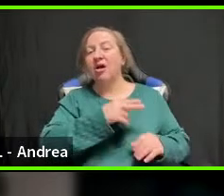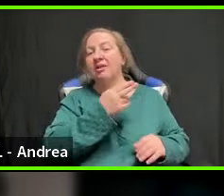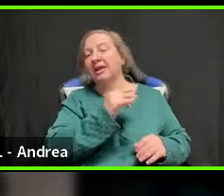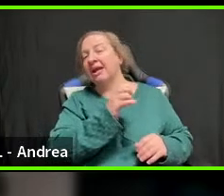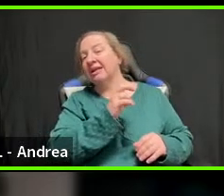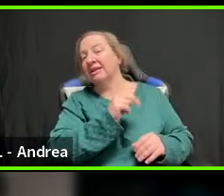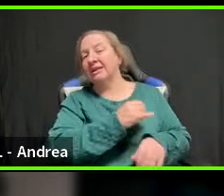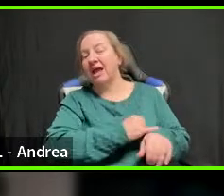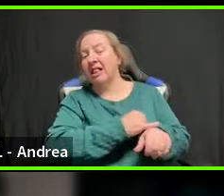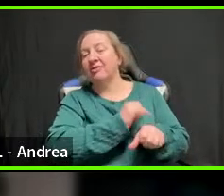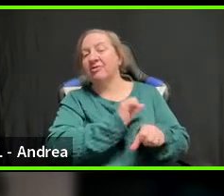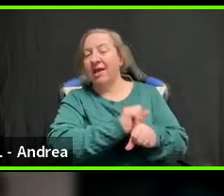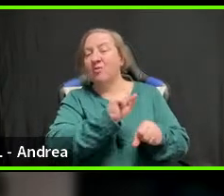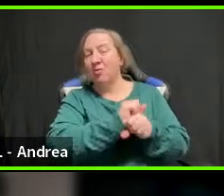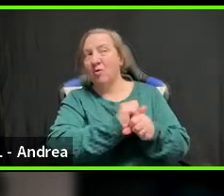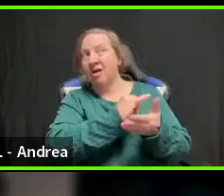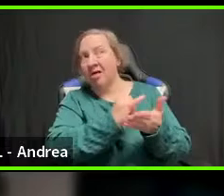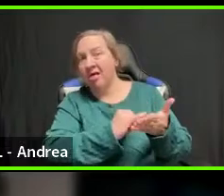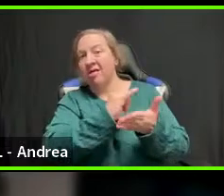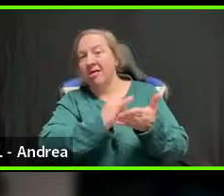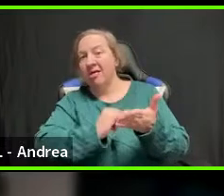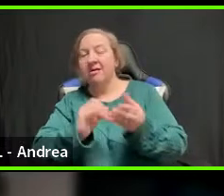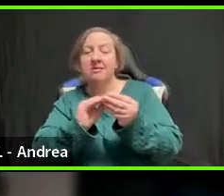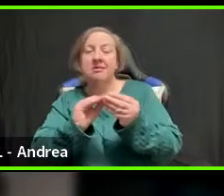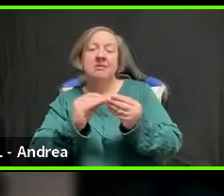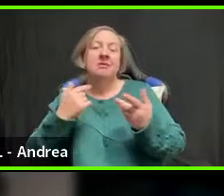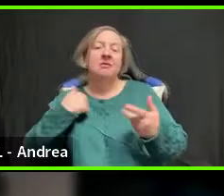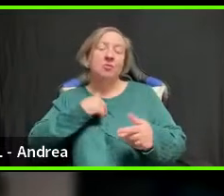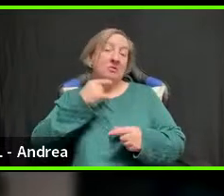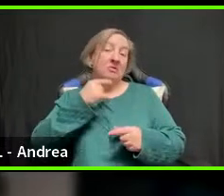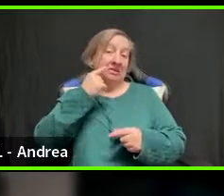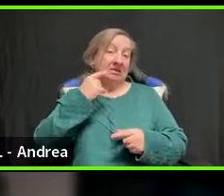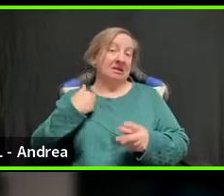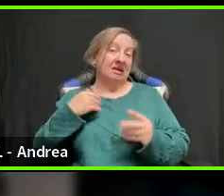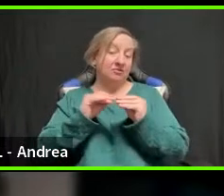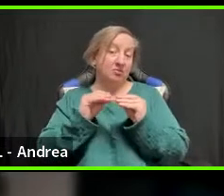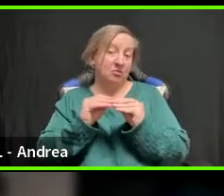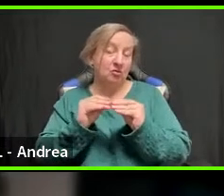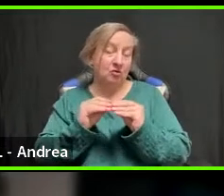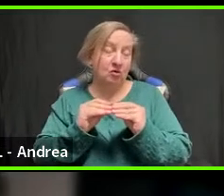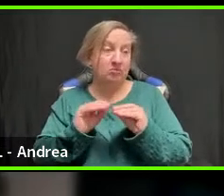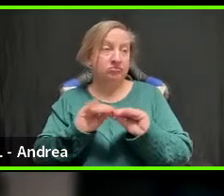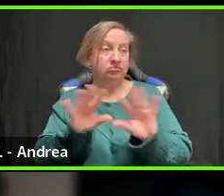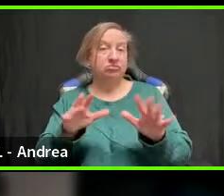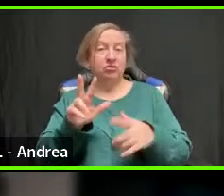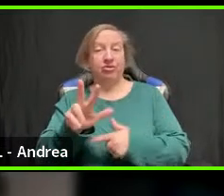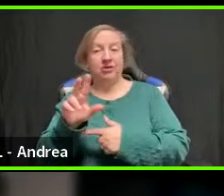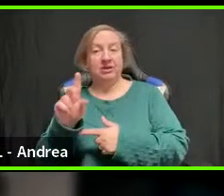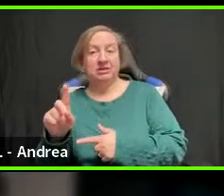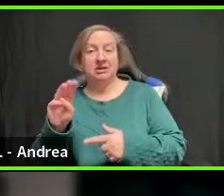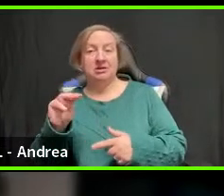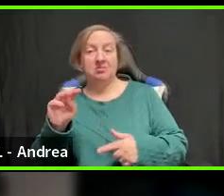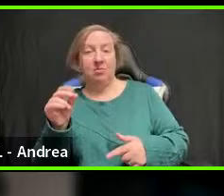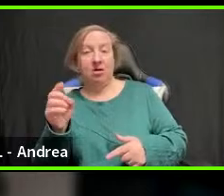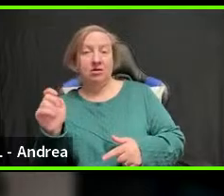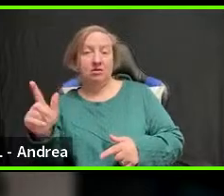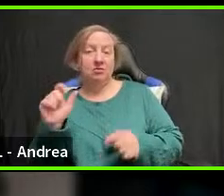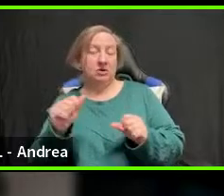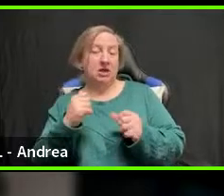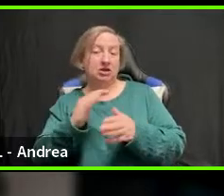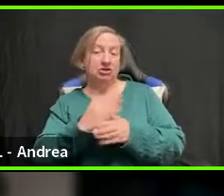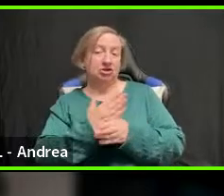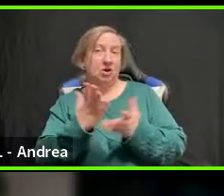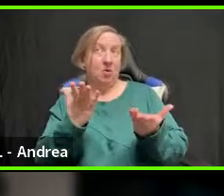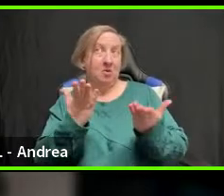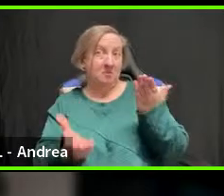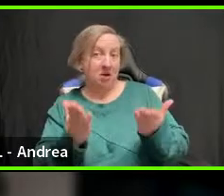so that work has progressed to a point where we think we have more defined 3D models we could share what it could look